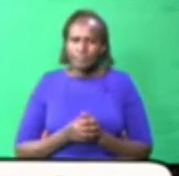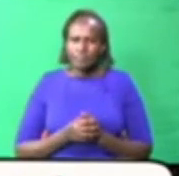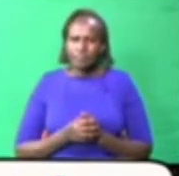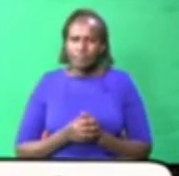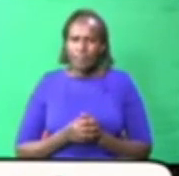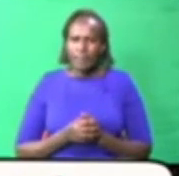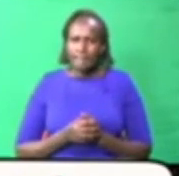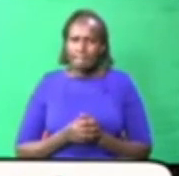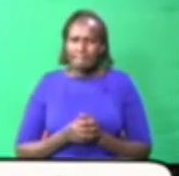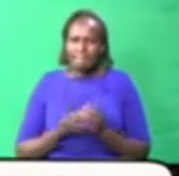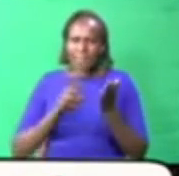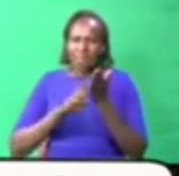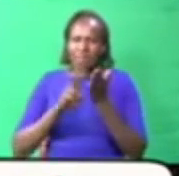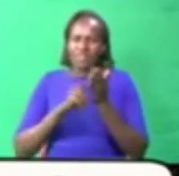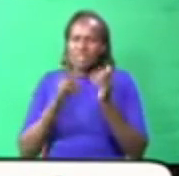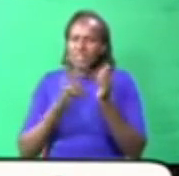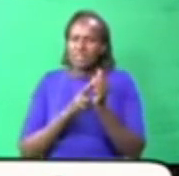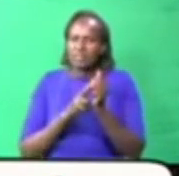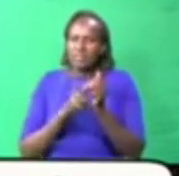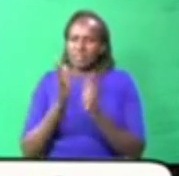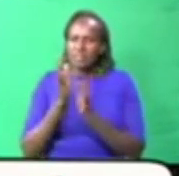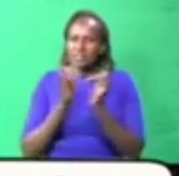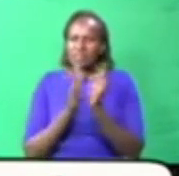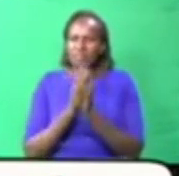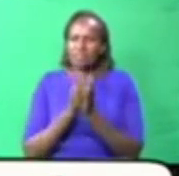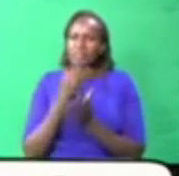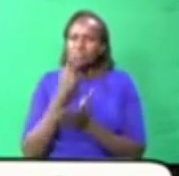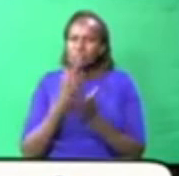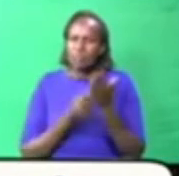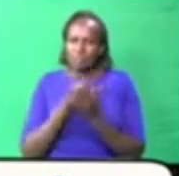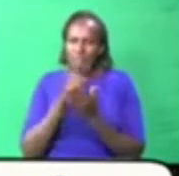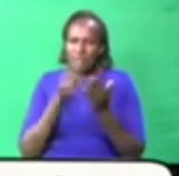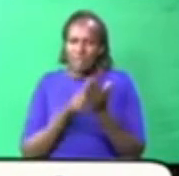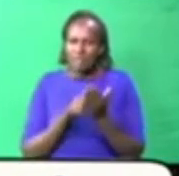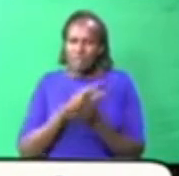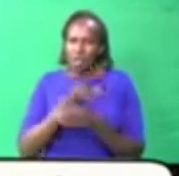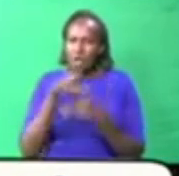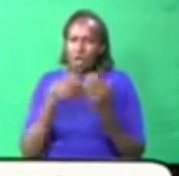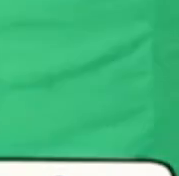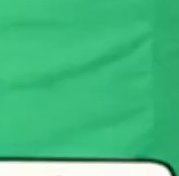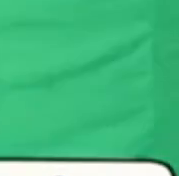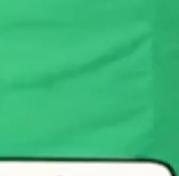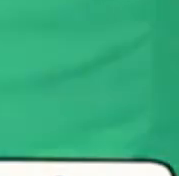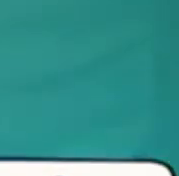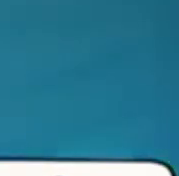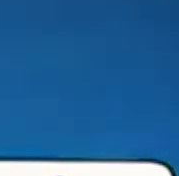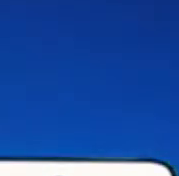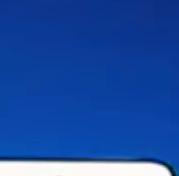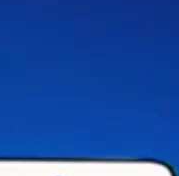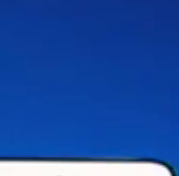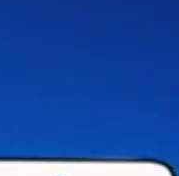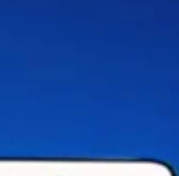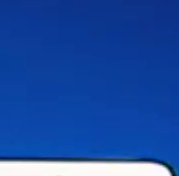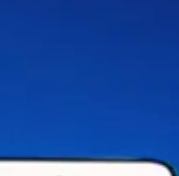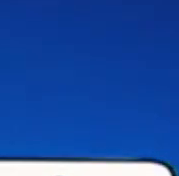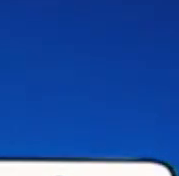And verse 7. This is what the Bible says. This is what the Lord says, verse 6. This is what the Lord Almighty says.